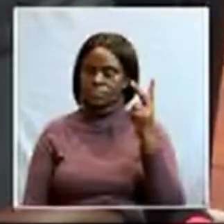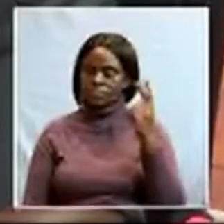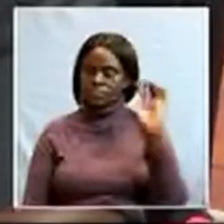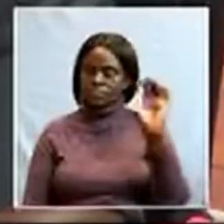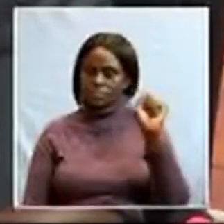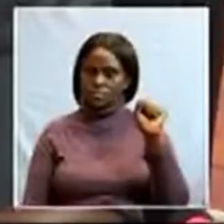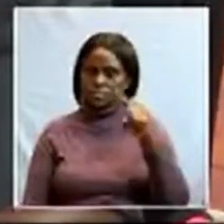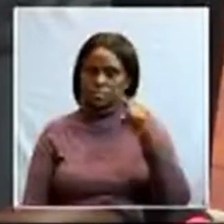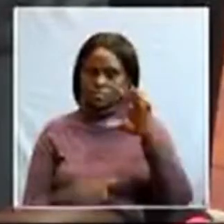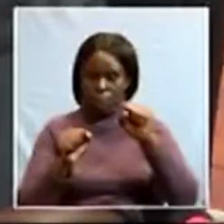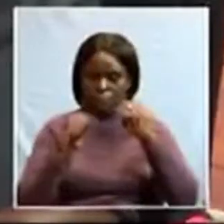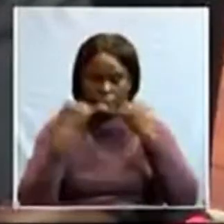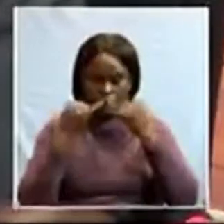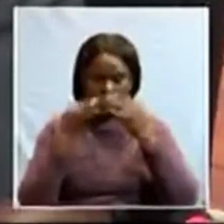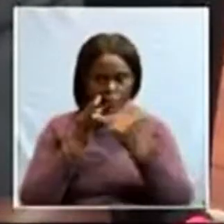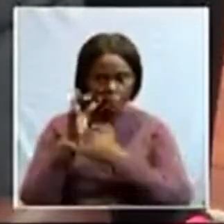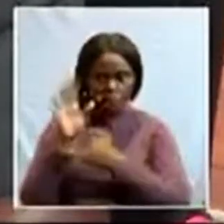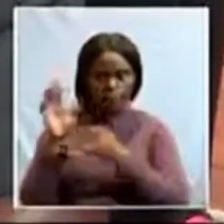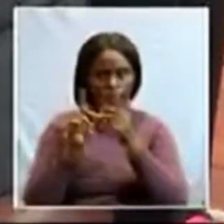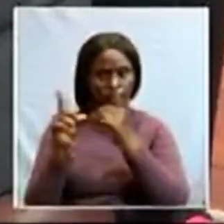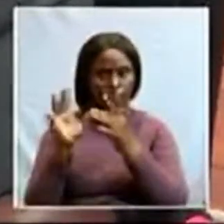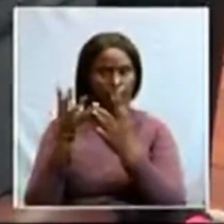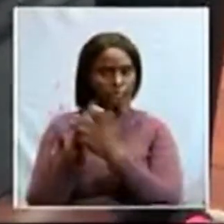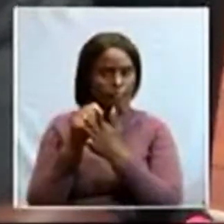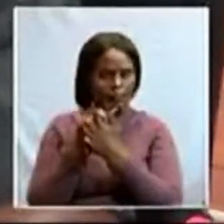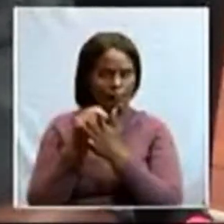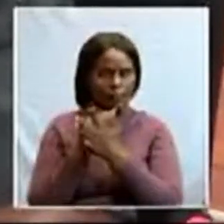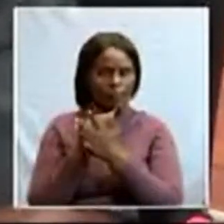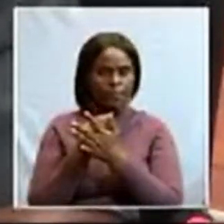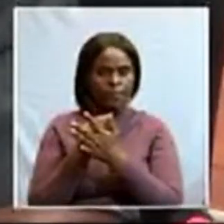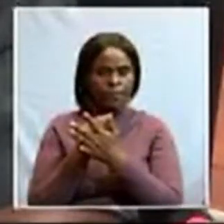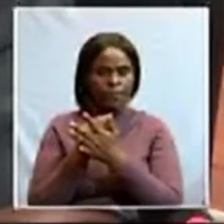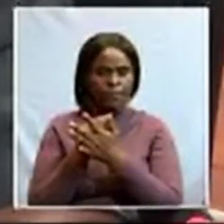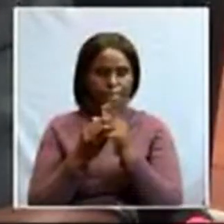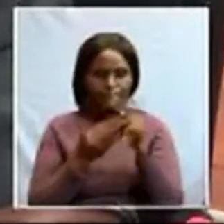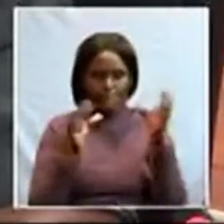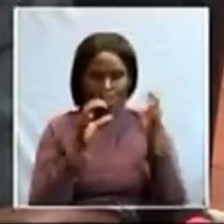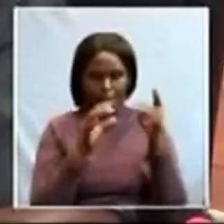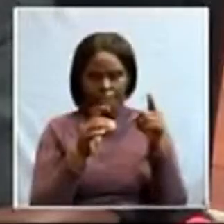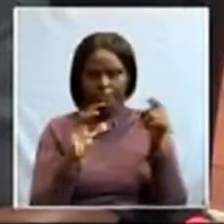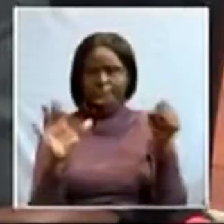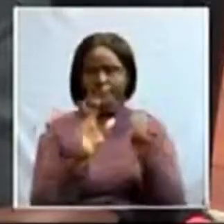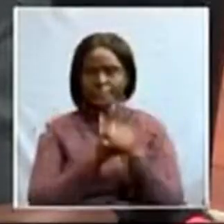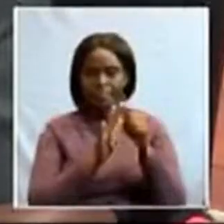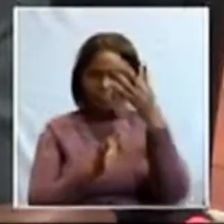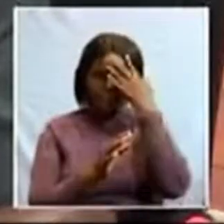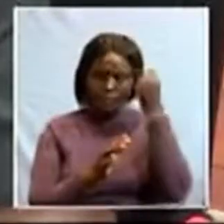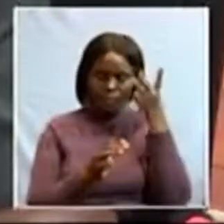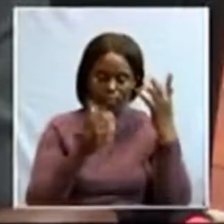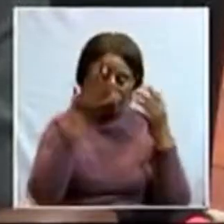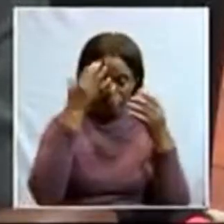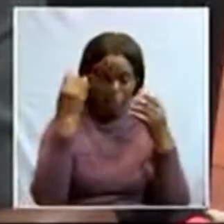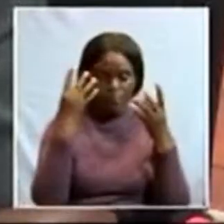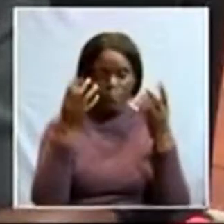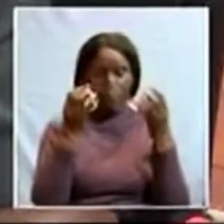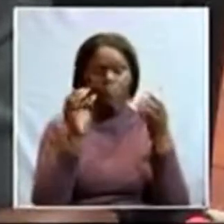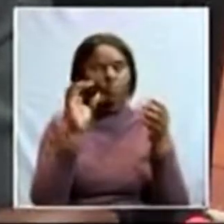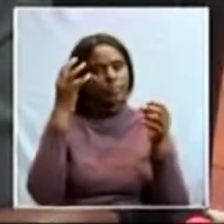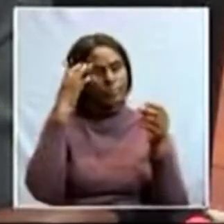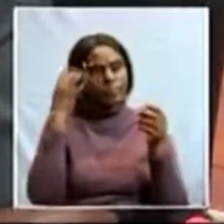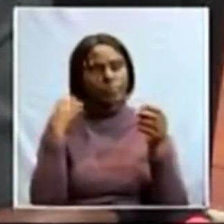CS, you are confirming through your Director Finance that the council is full of negligent